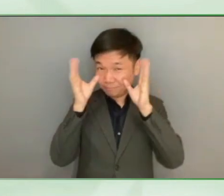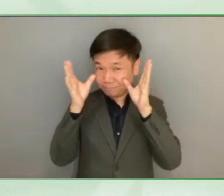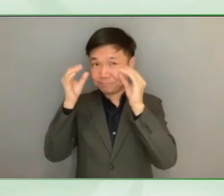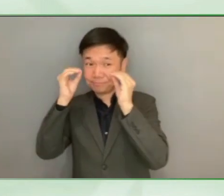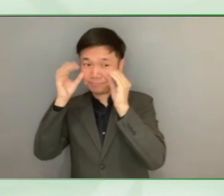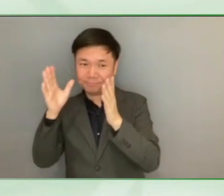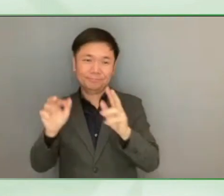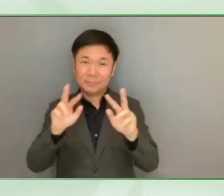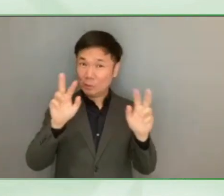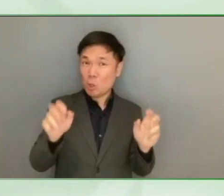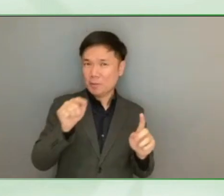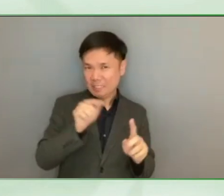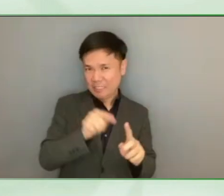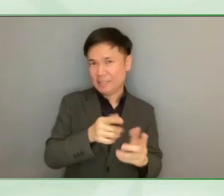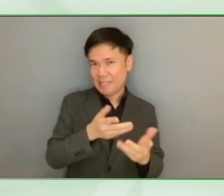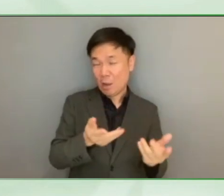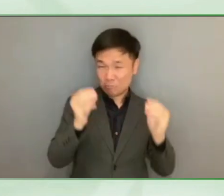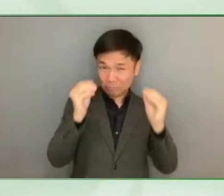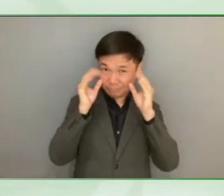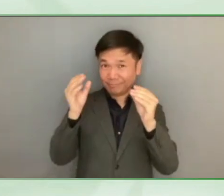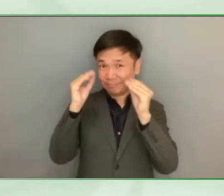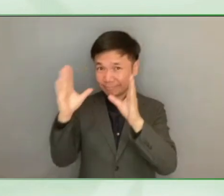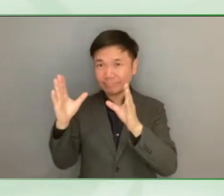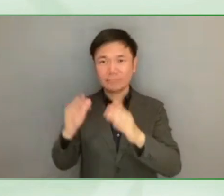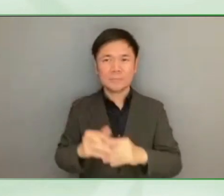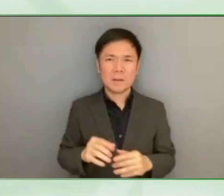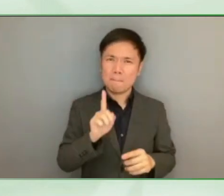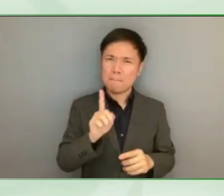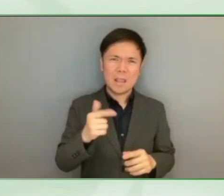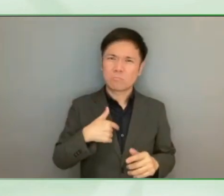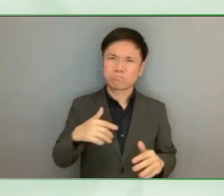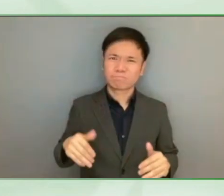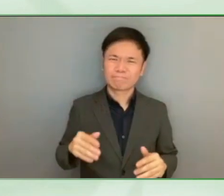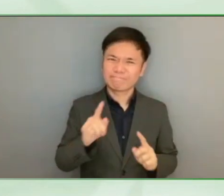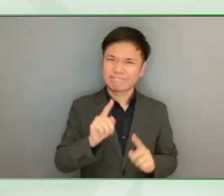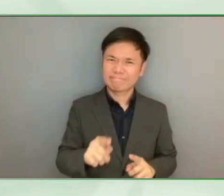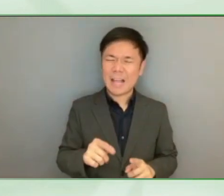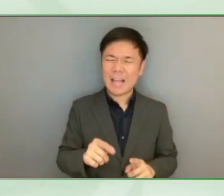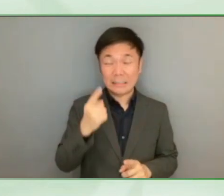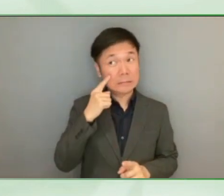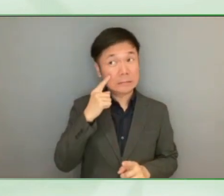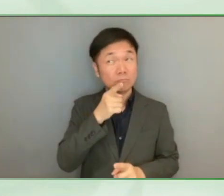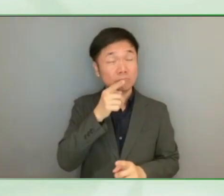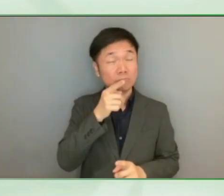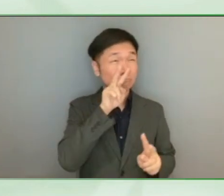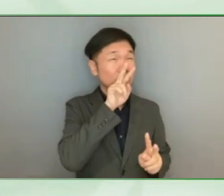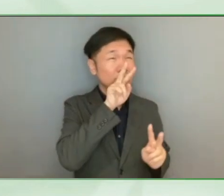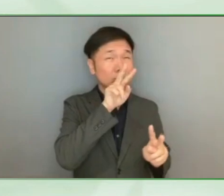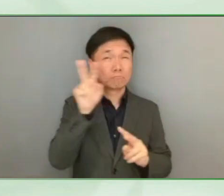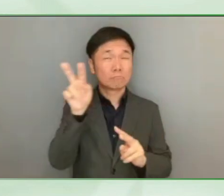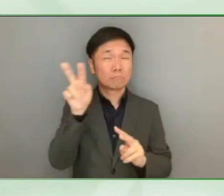But I still haven't found the answer. I think I do see a shift, a major shift. When I started in my company in